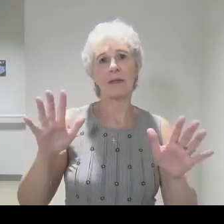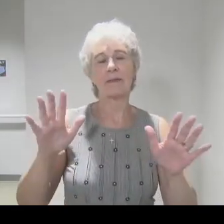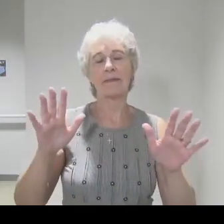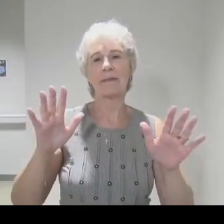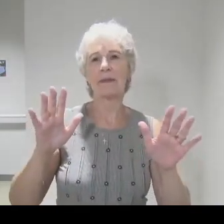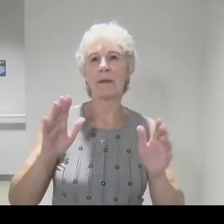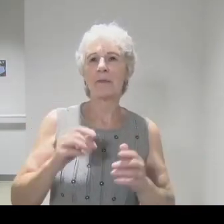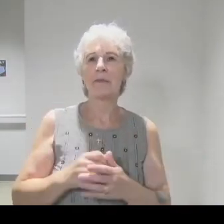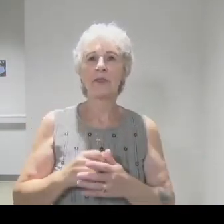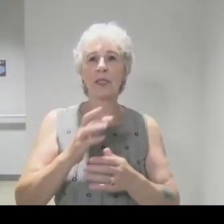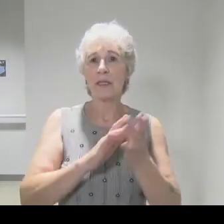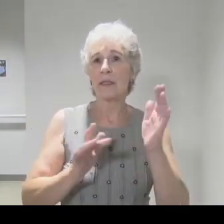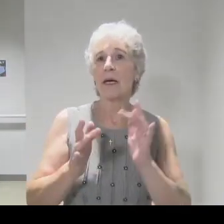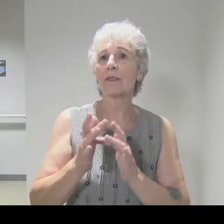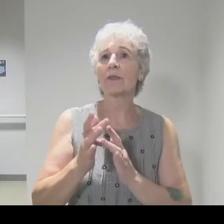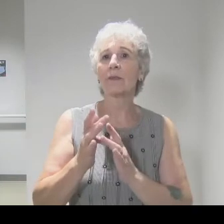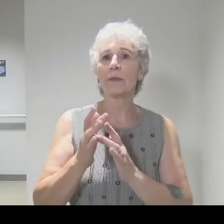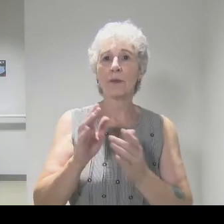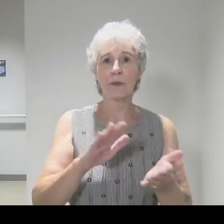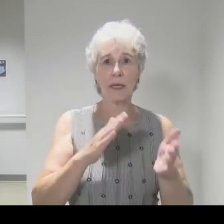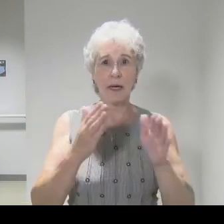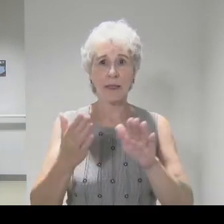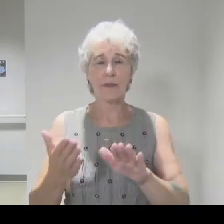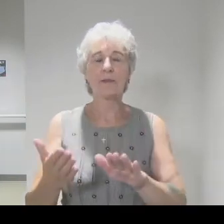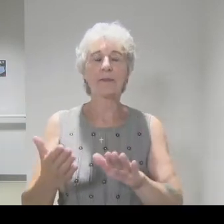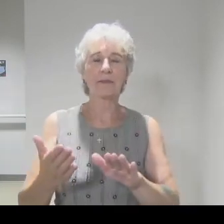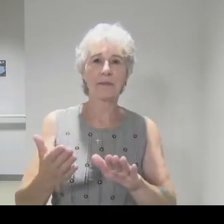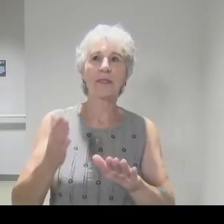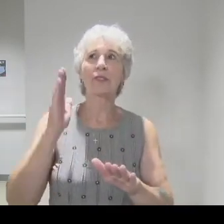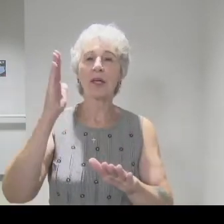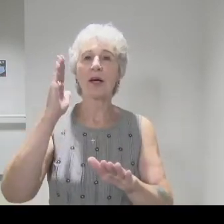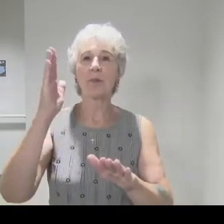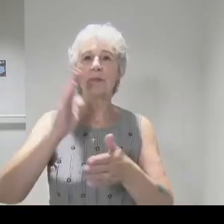done. Jesus, who died, shall be